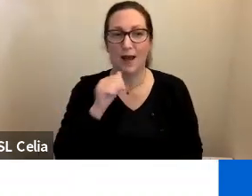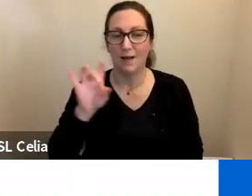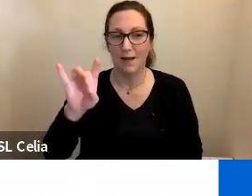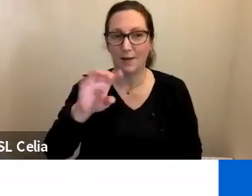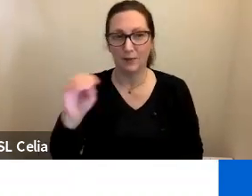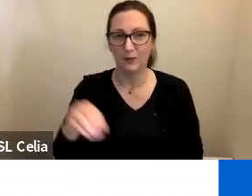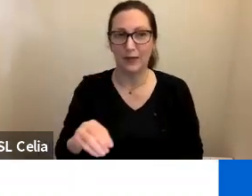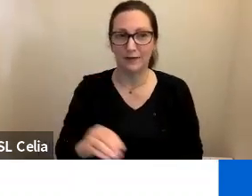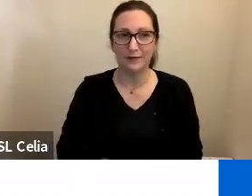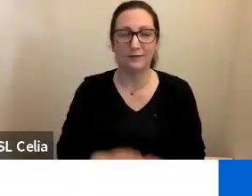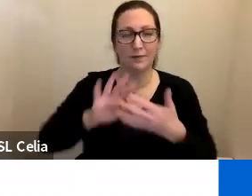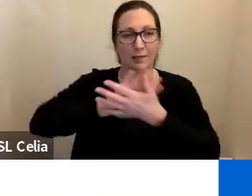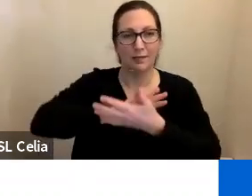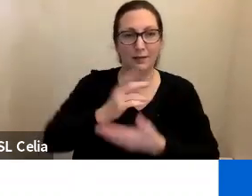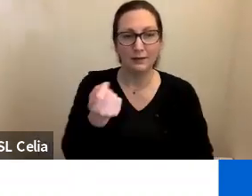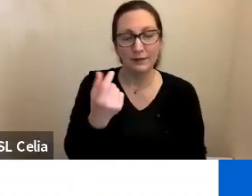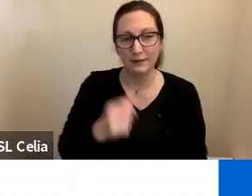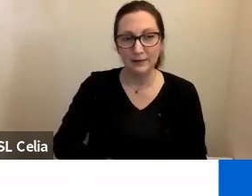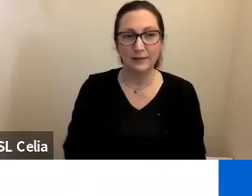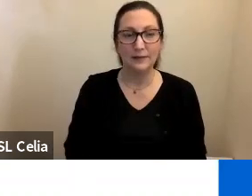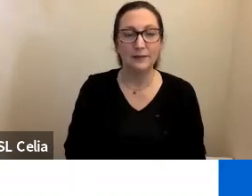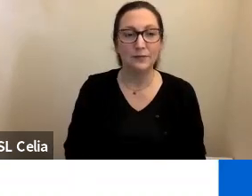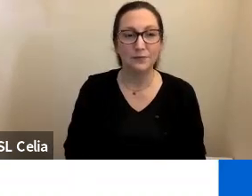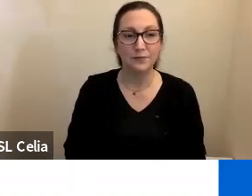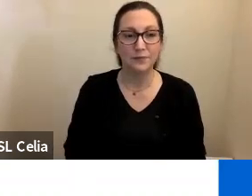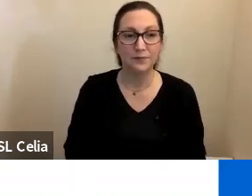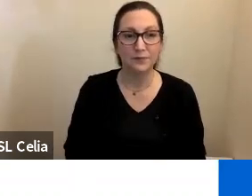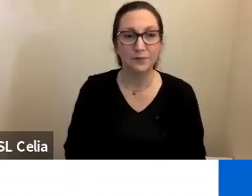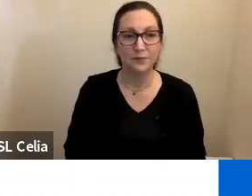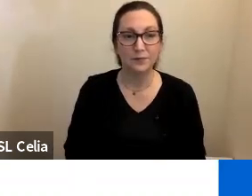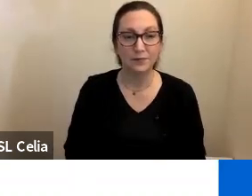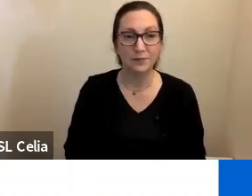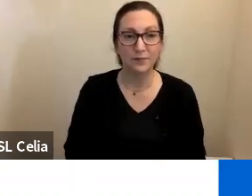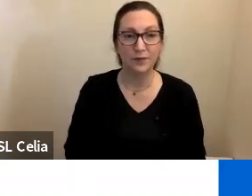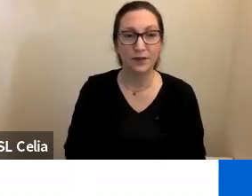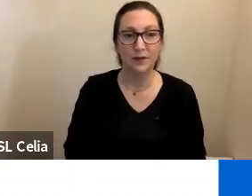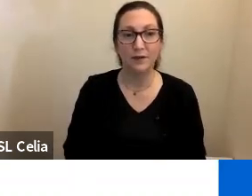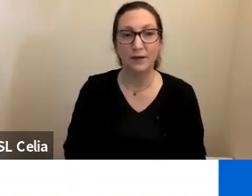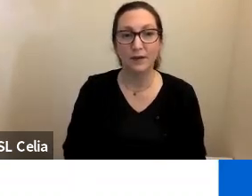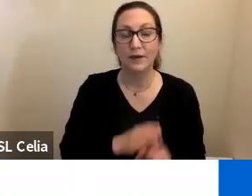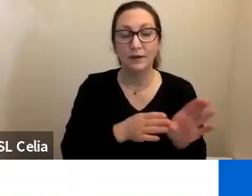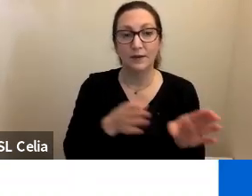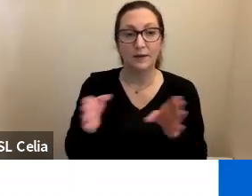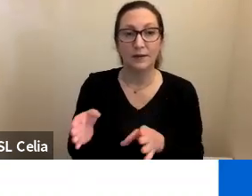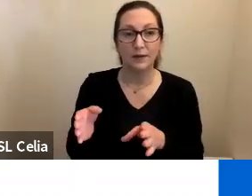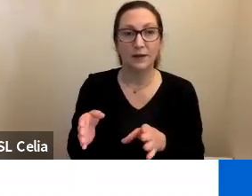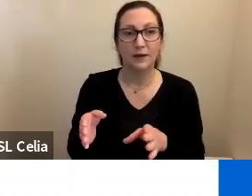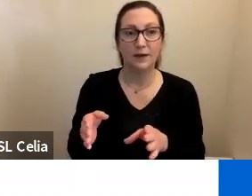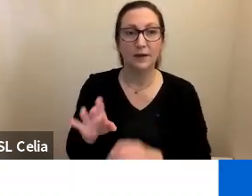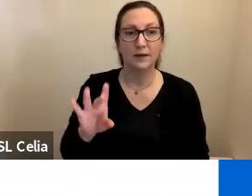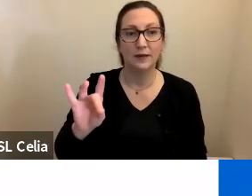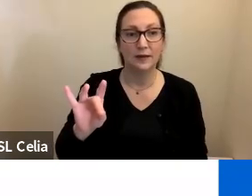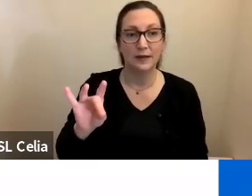the 0, so that's why it's. Okay. And then we're going to move to the